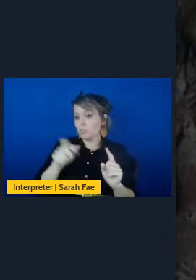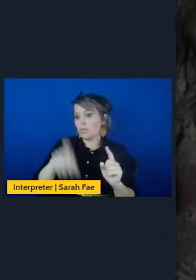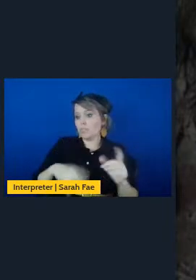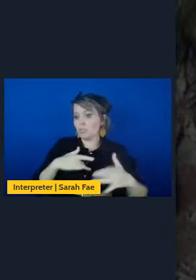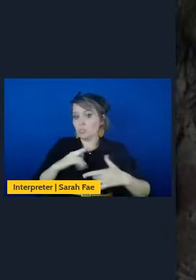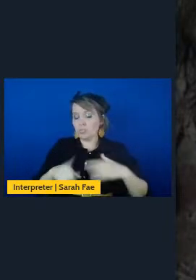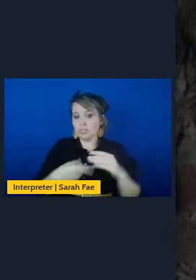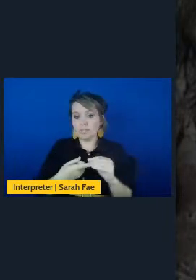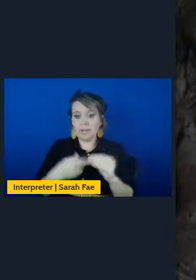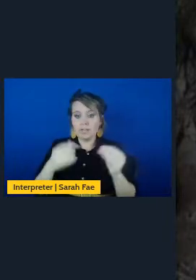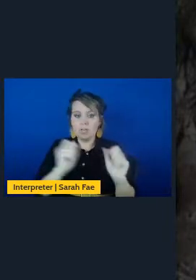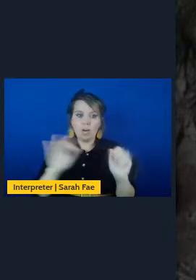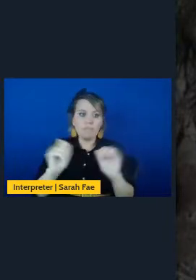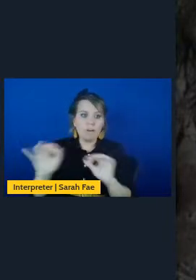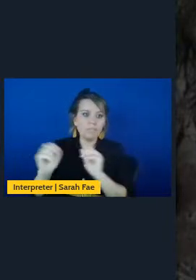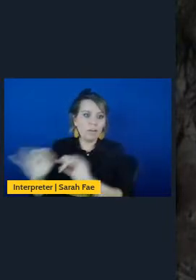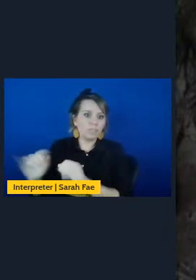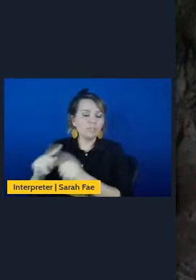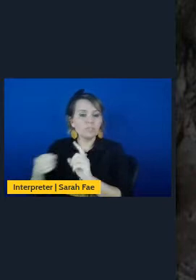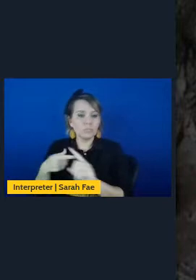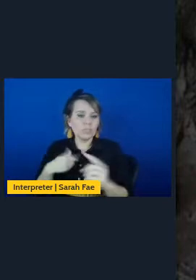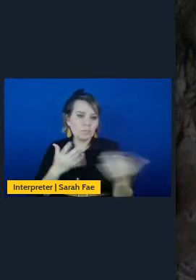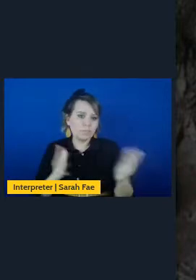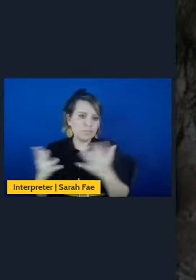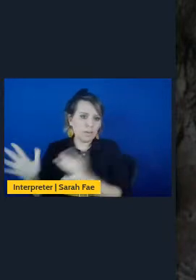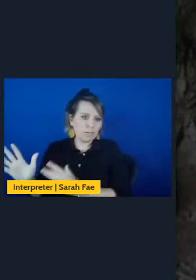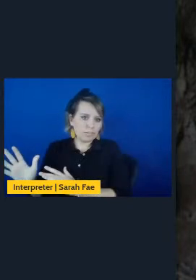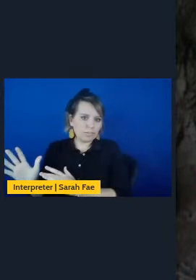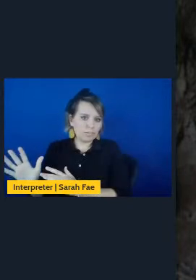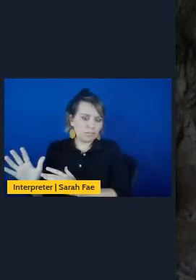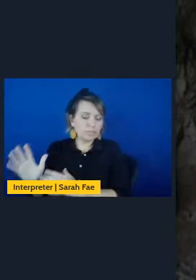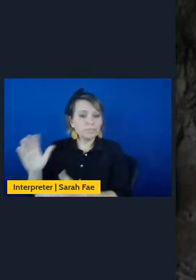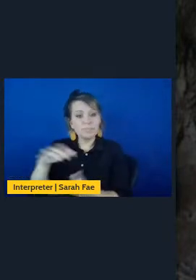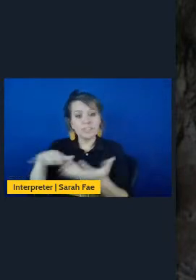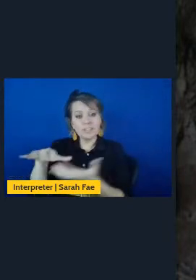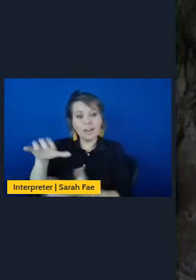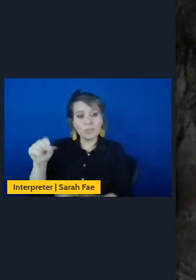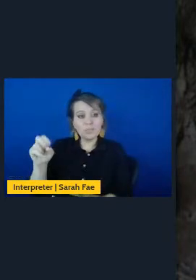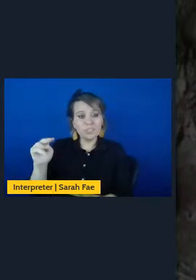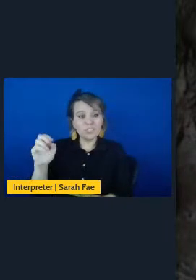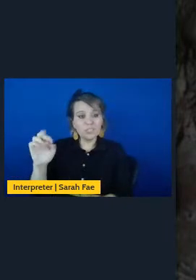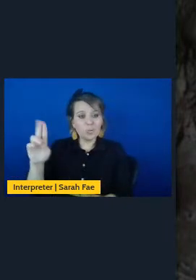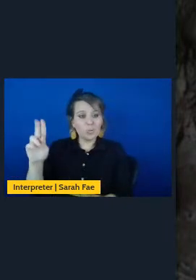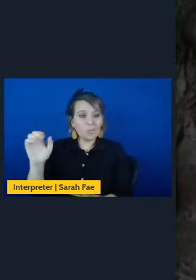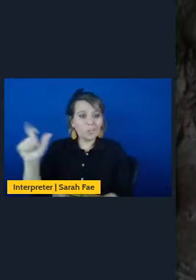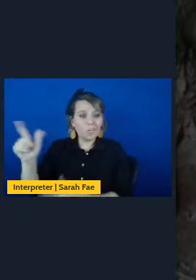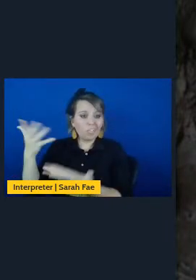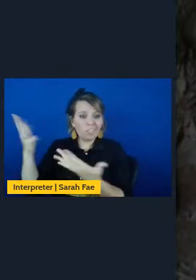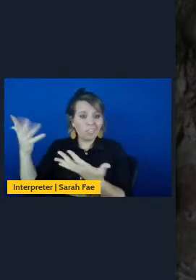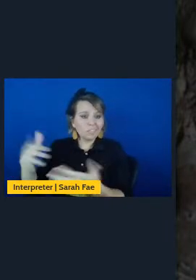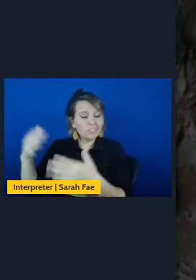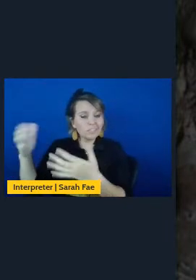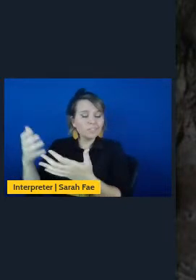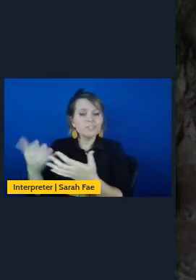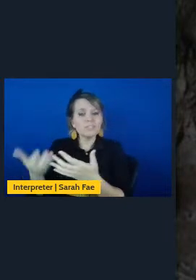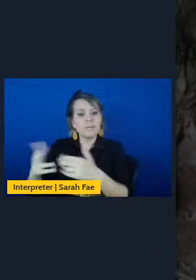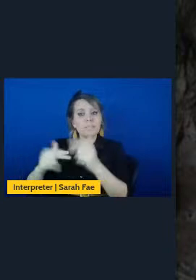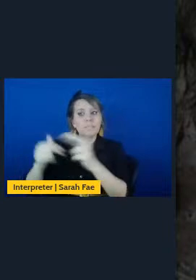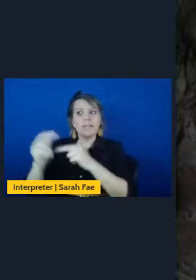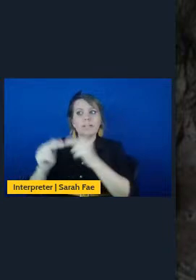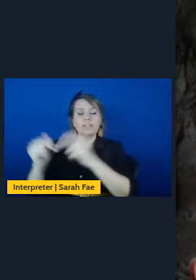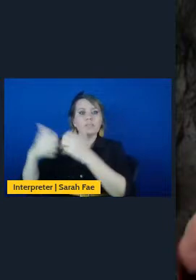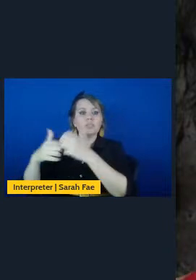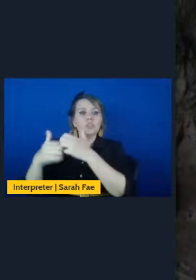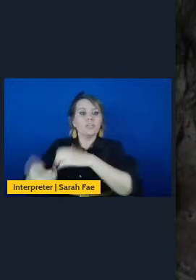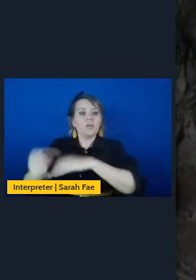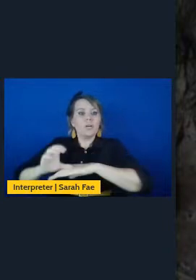about turning things off when I'm done. What this Cloud Snorkel nonsense does is builds an entire state machine on top of step functions that winds up